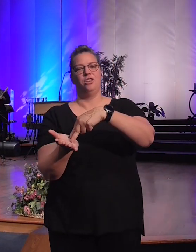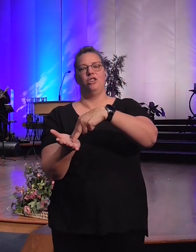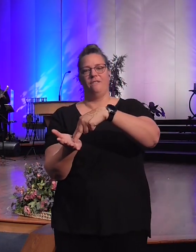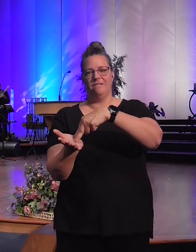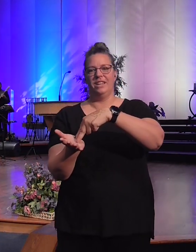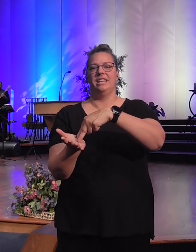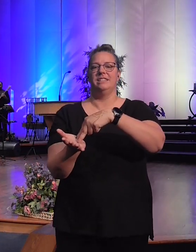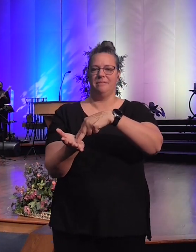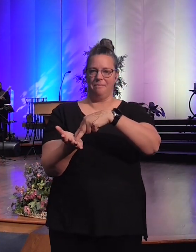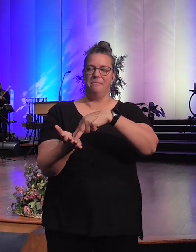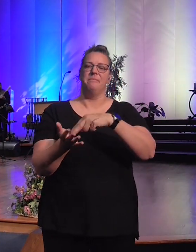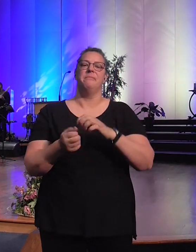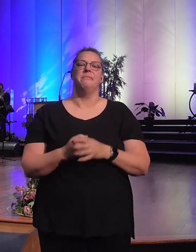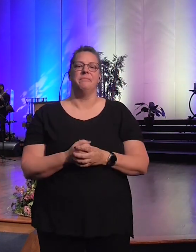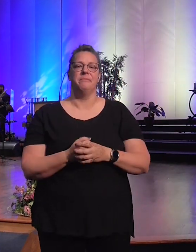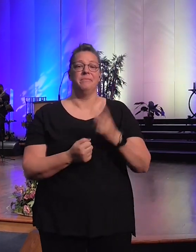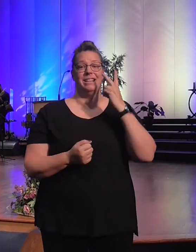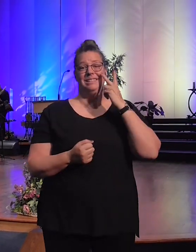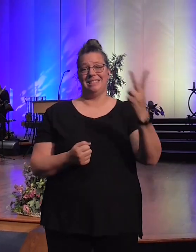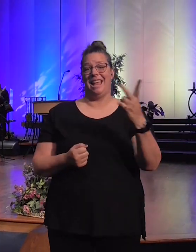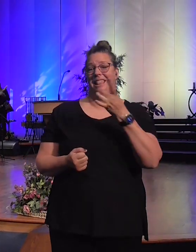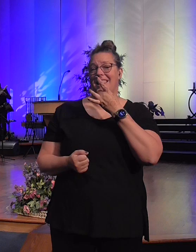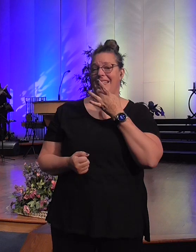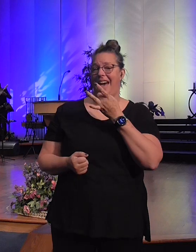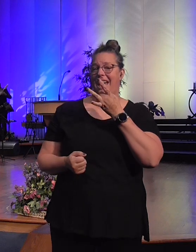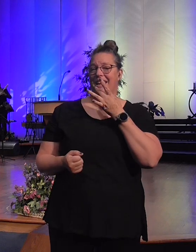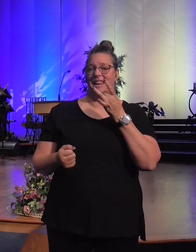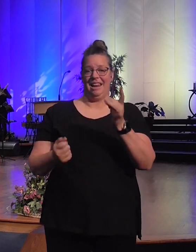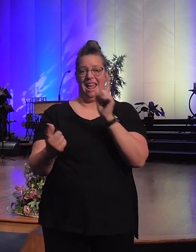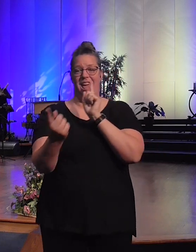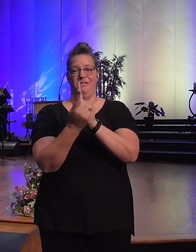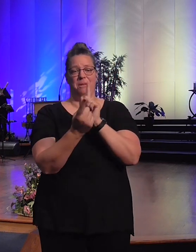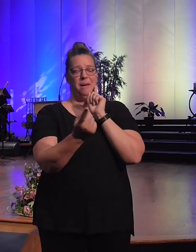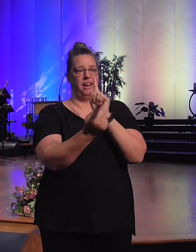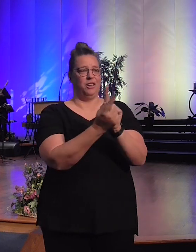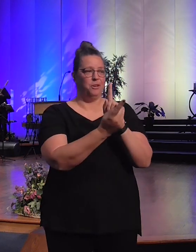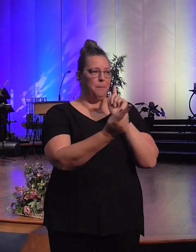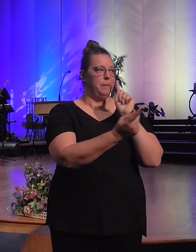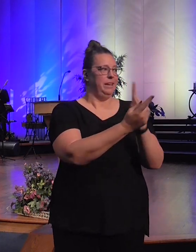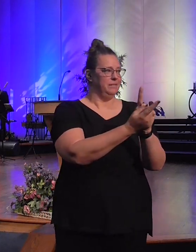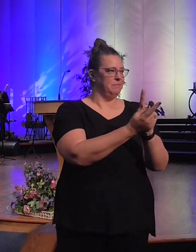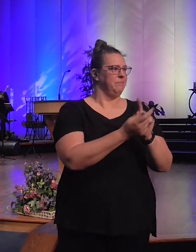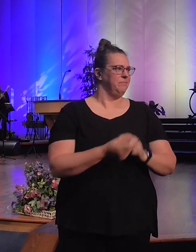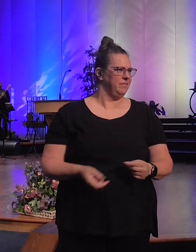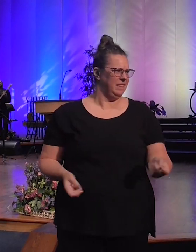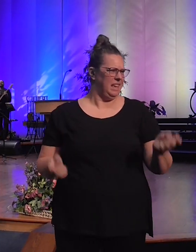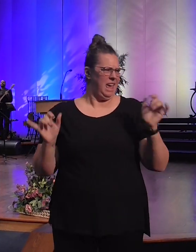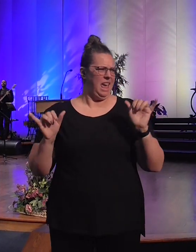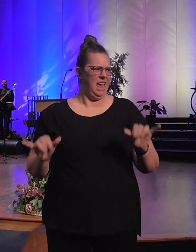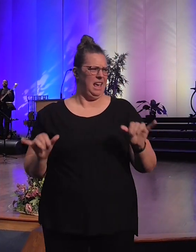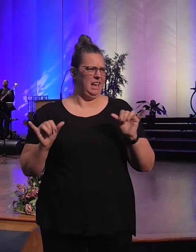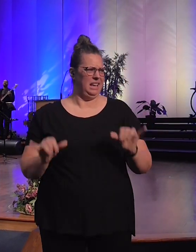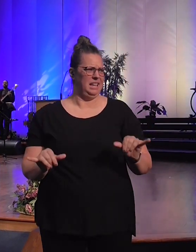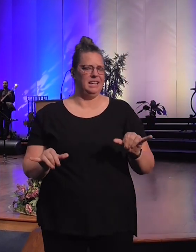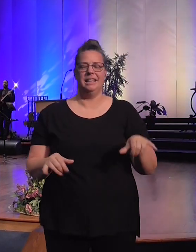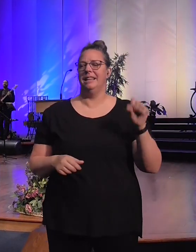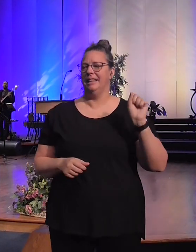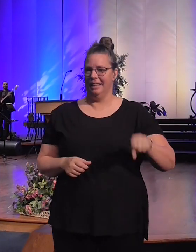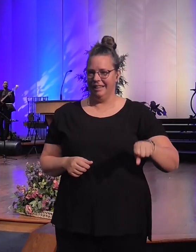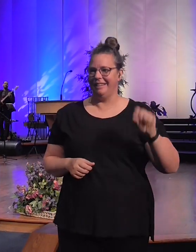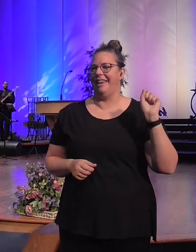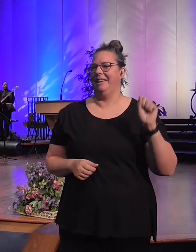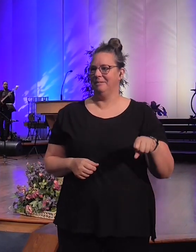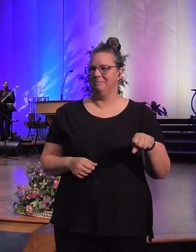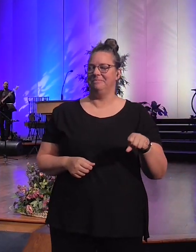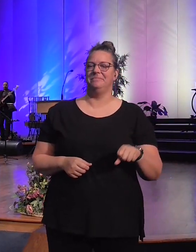up on your feet. See the light in everybody you meet. Hey, hey,